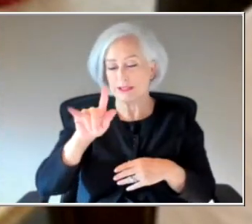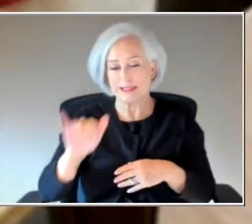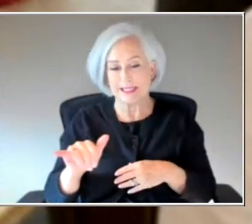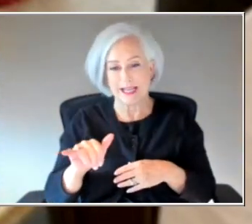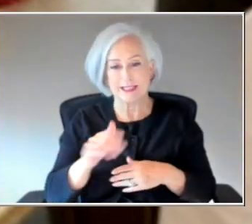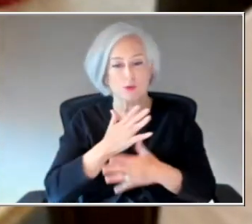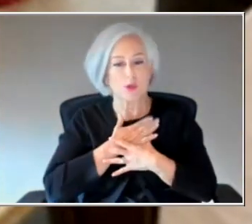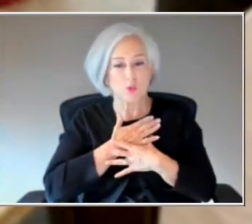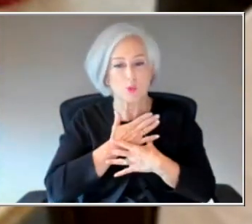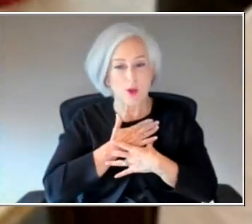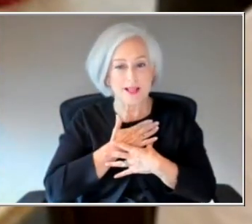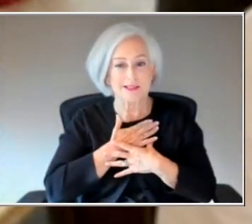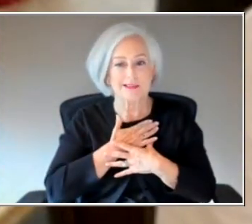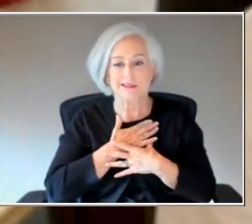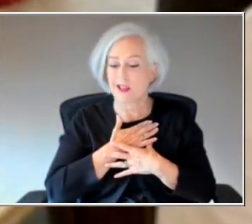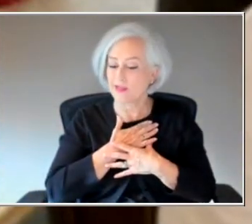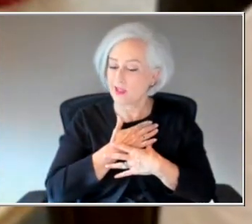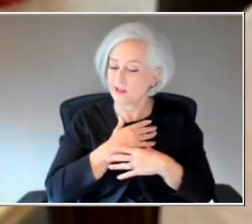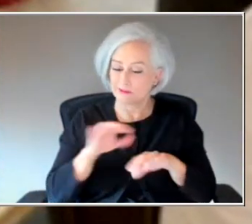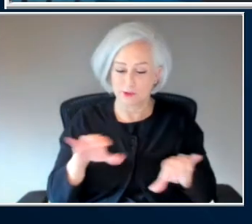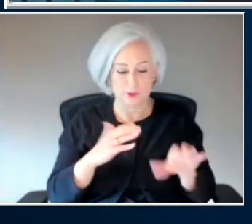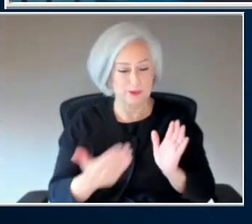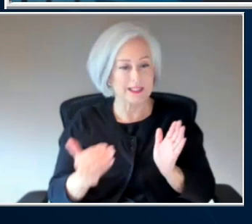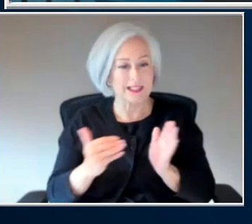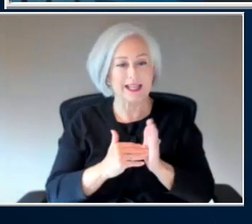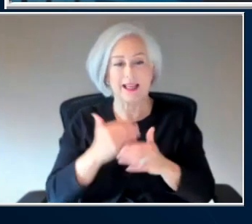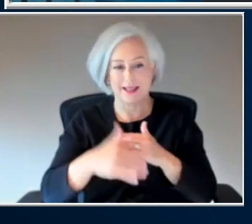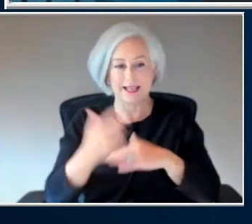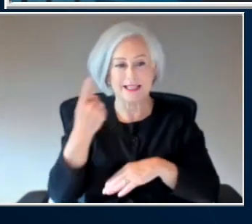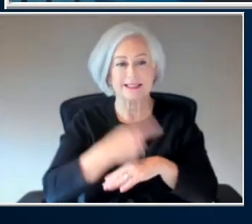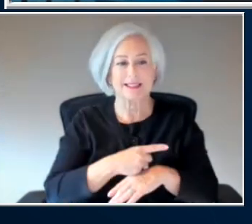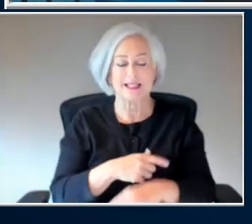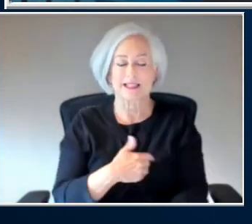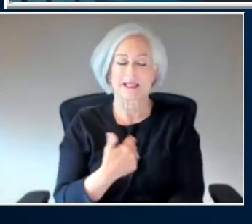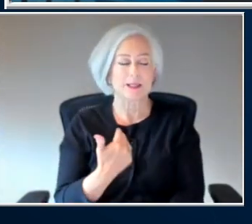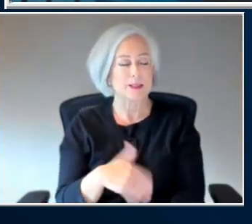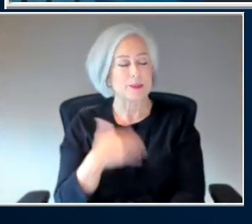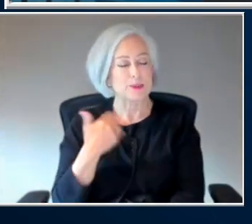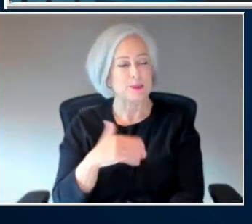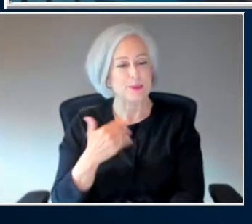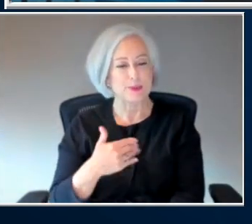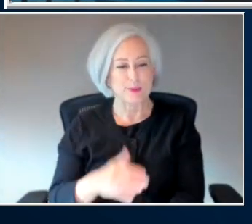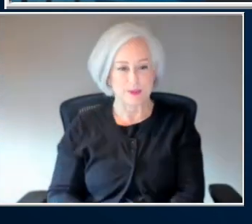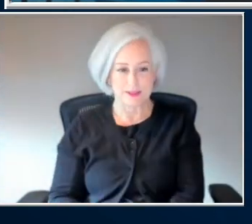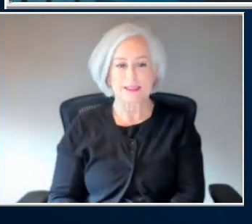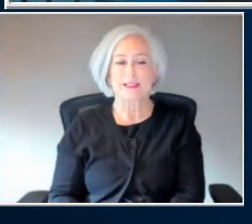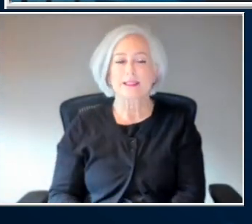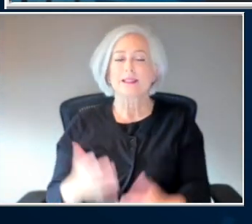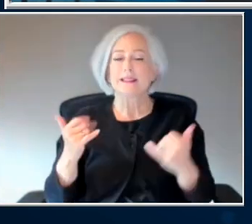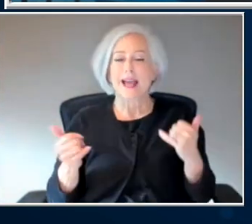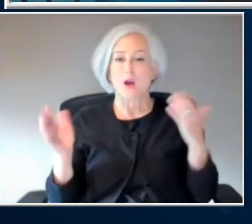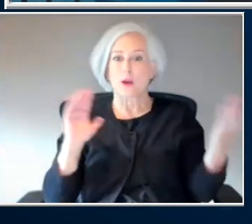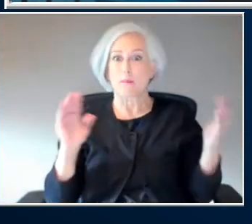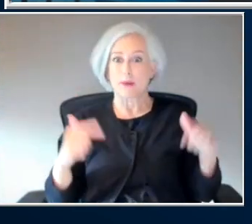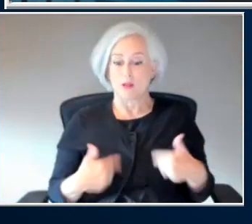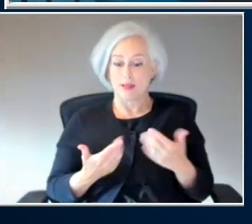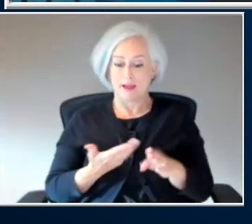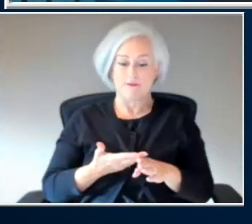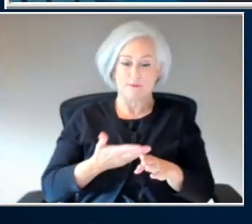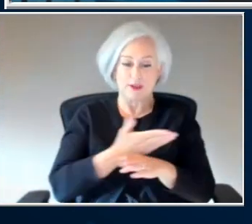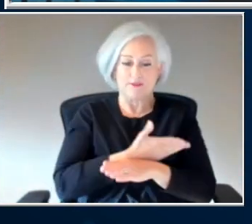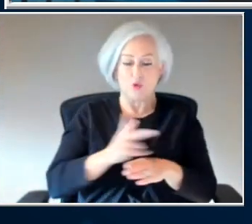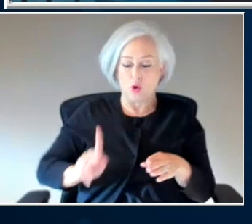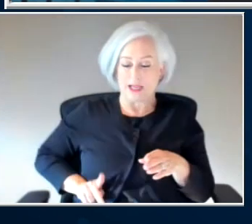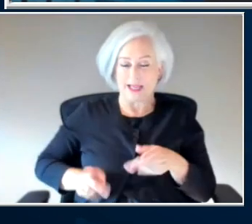get ready to do it all over again. So yeah, a day in the life. So compare life before the transplant to now with